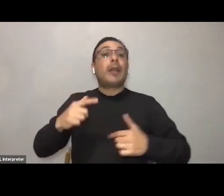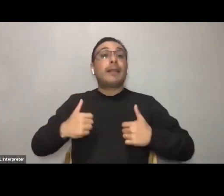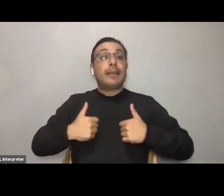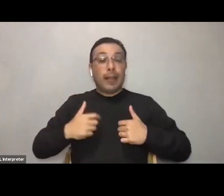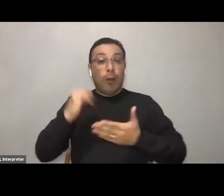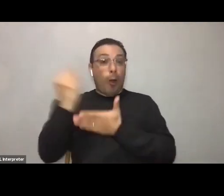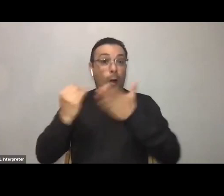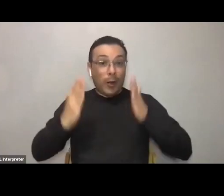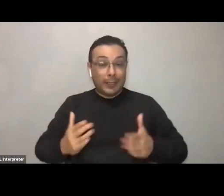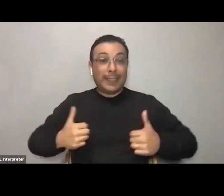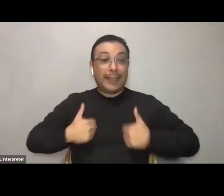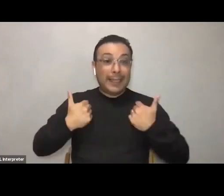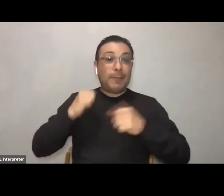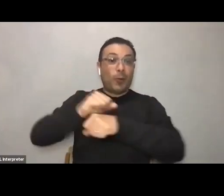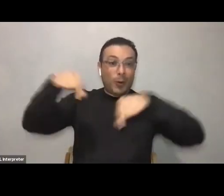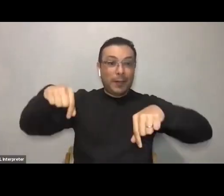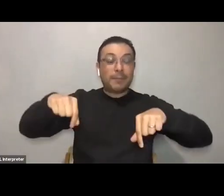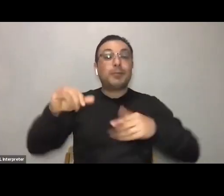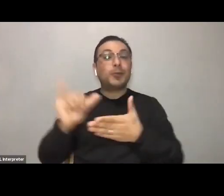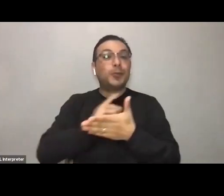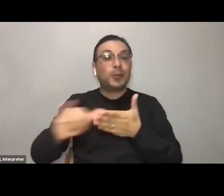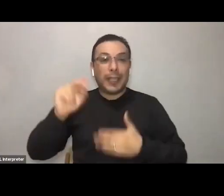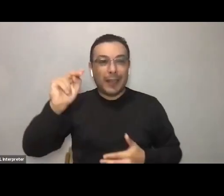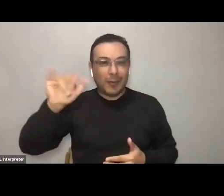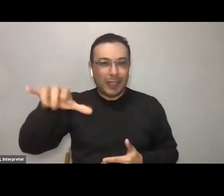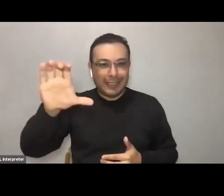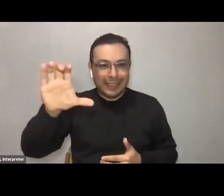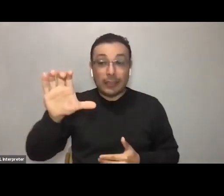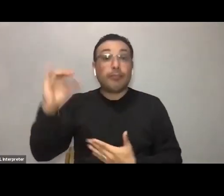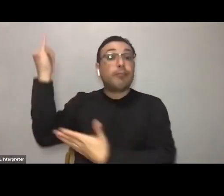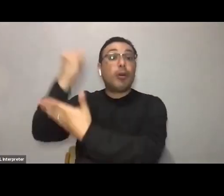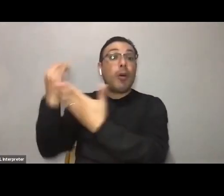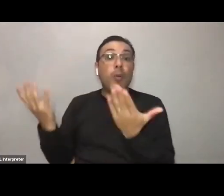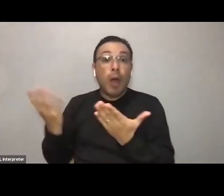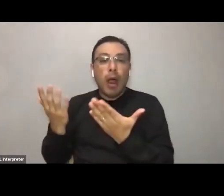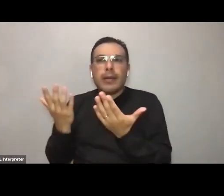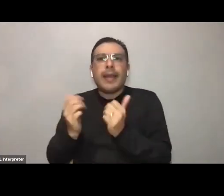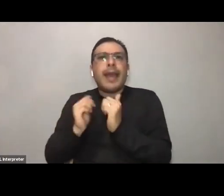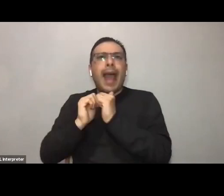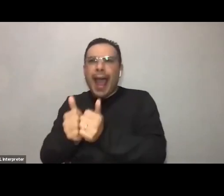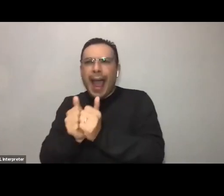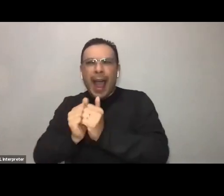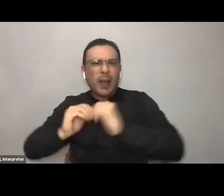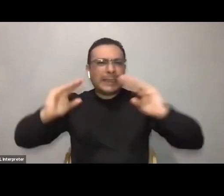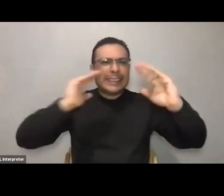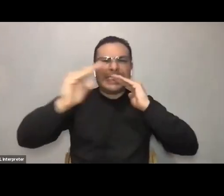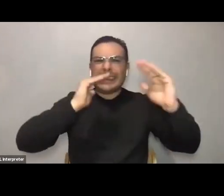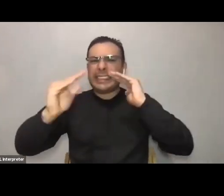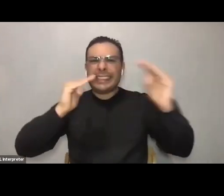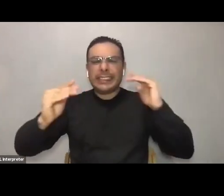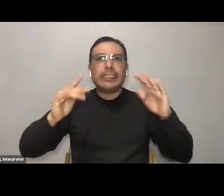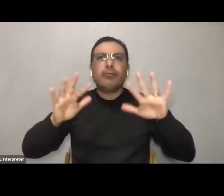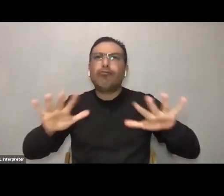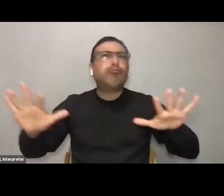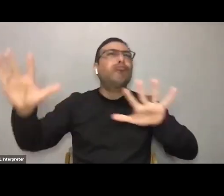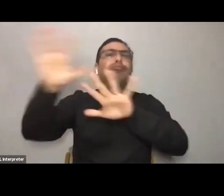She creates work exploring the experience of navigating urban spaces from the perspective of someone who has low vision.